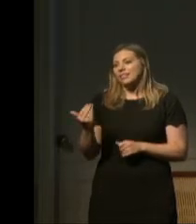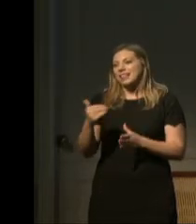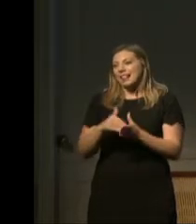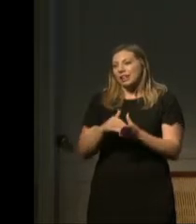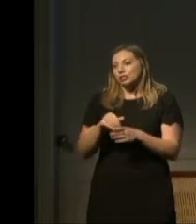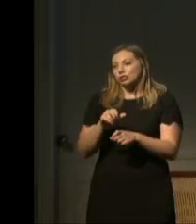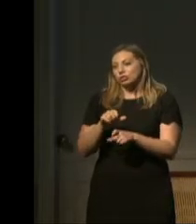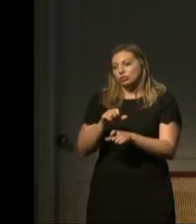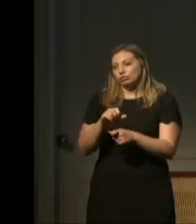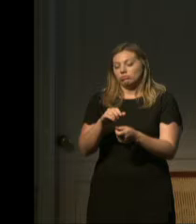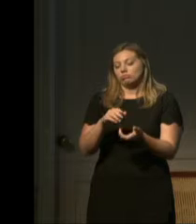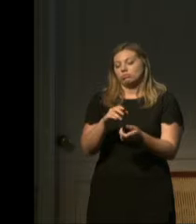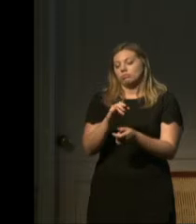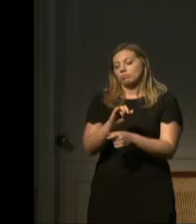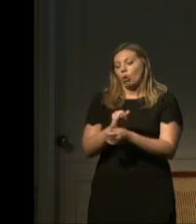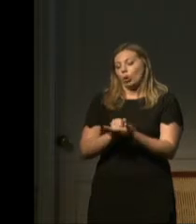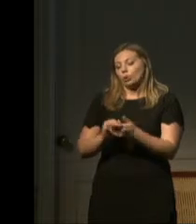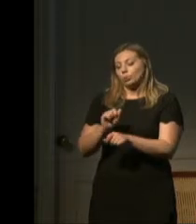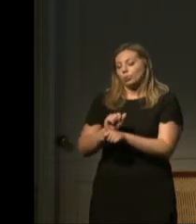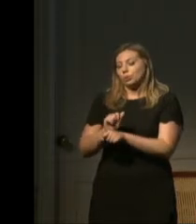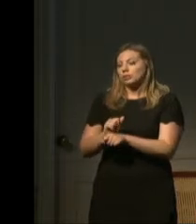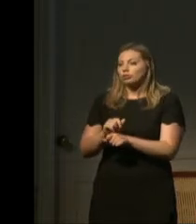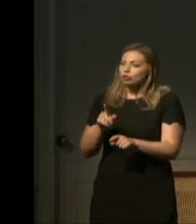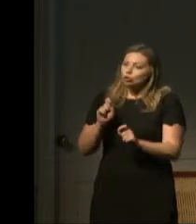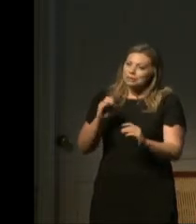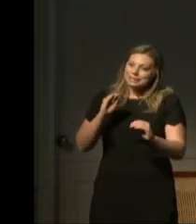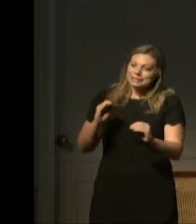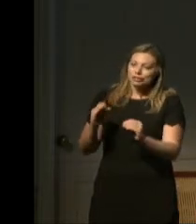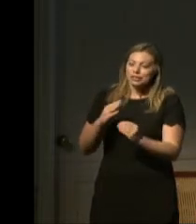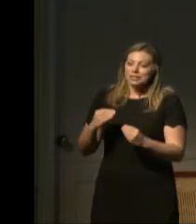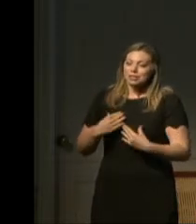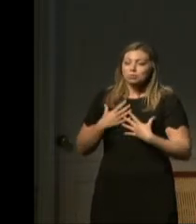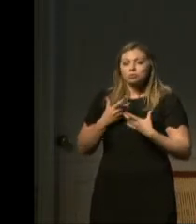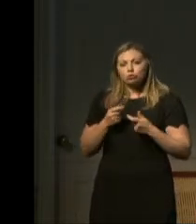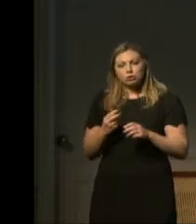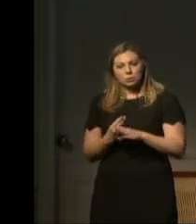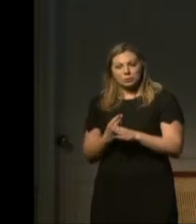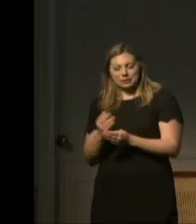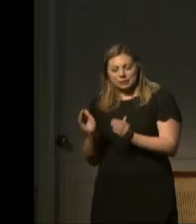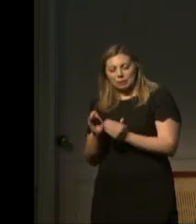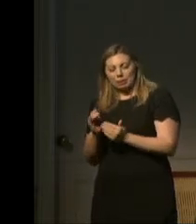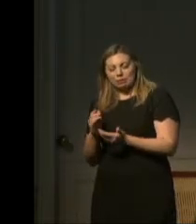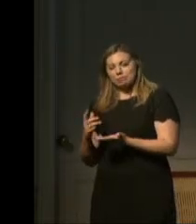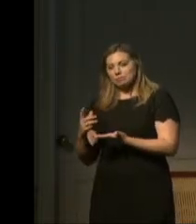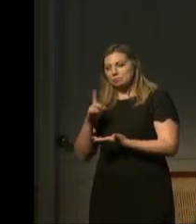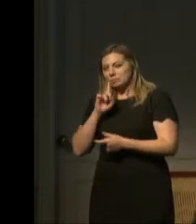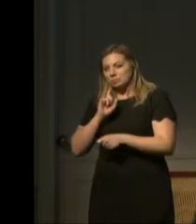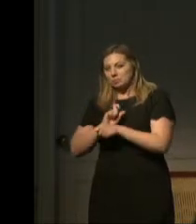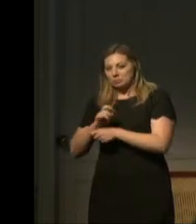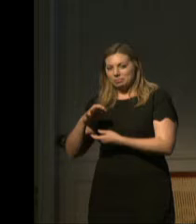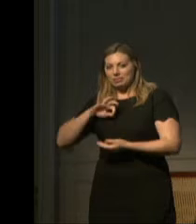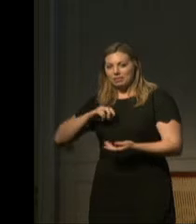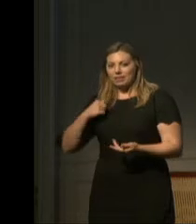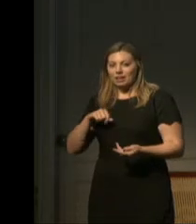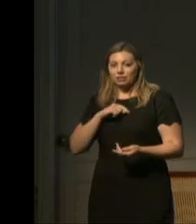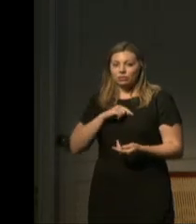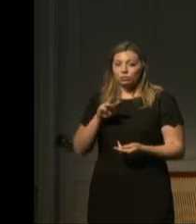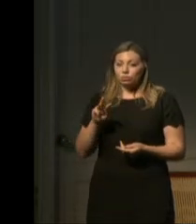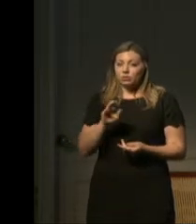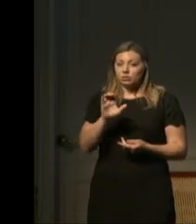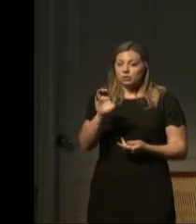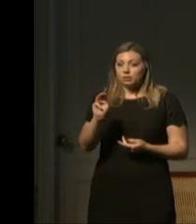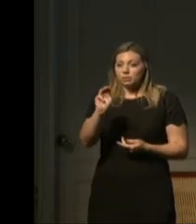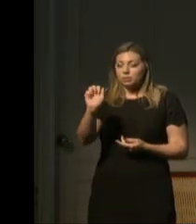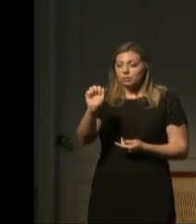art meant to teach and inspire. We try to use small to our advantage, though. WICMA uses its collection